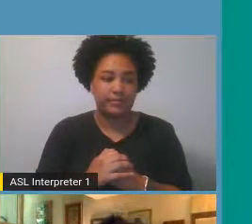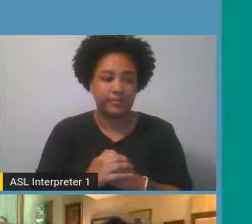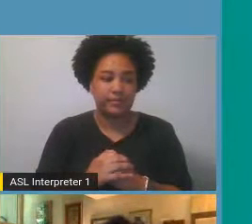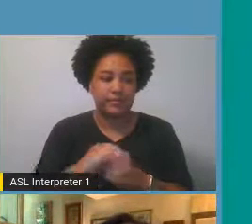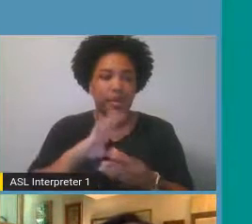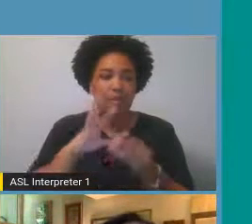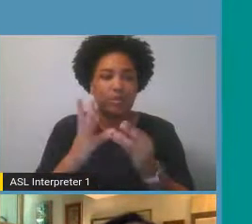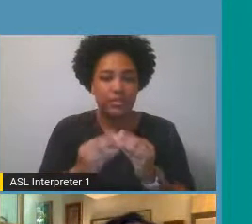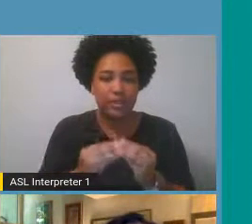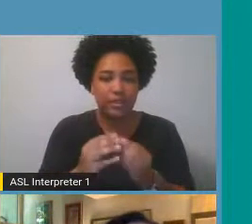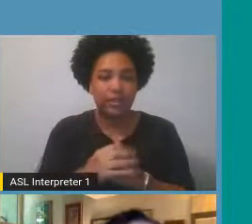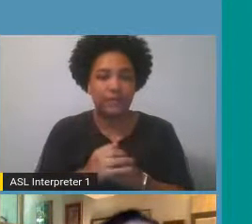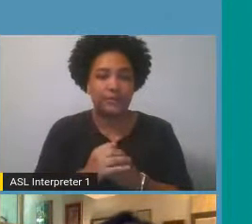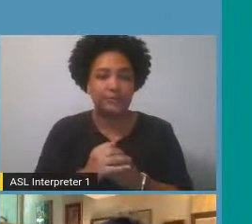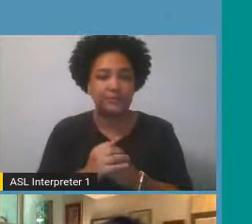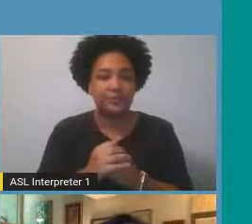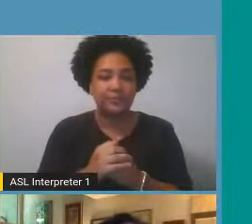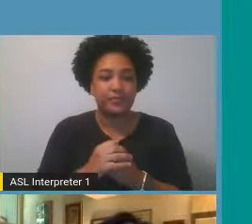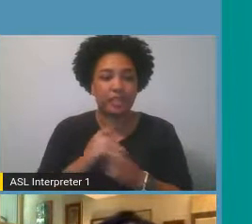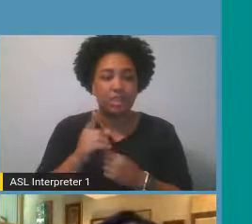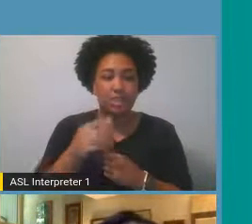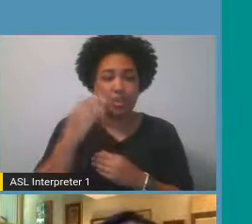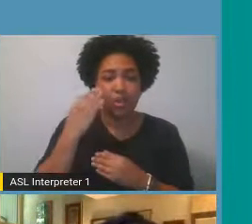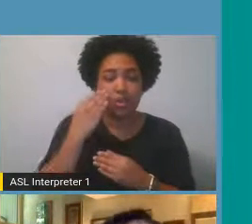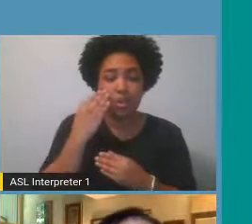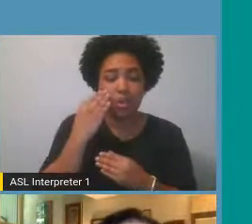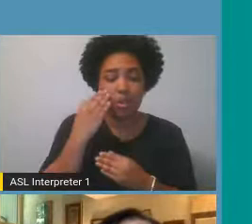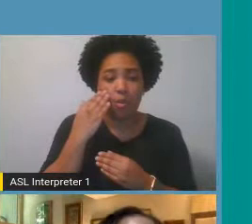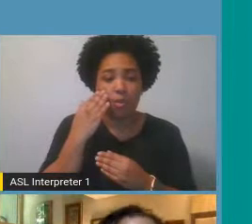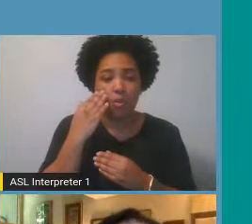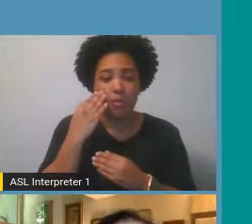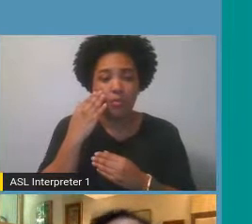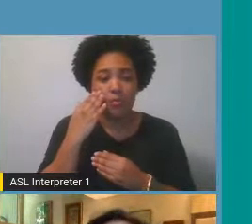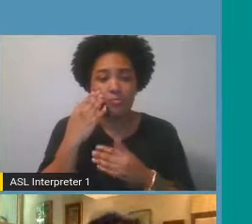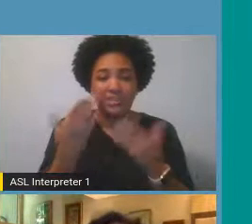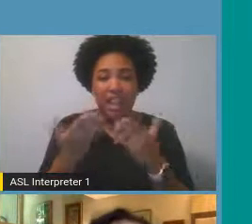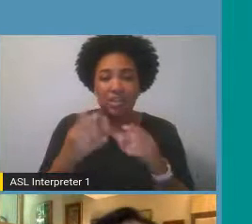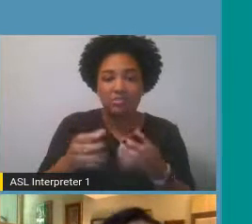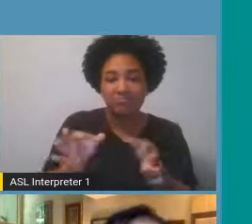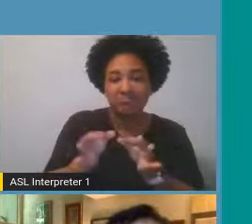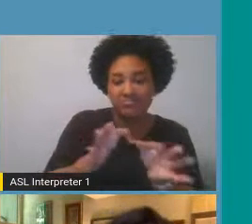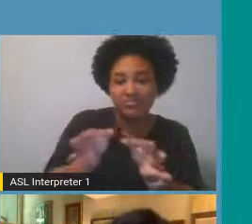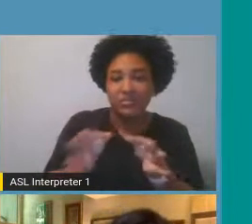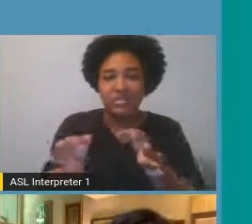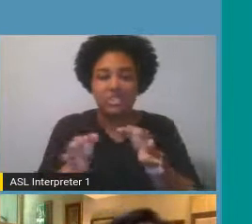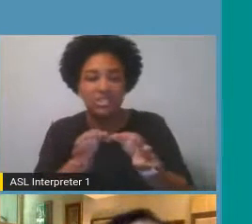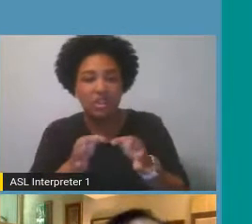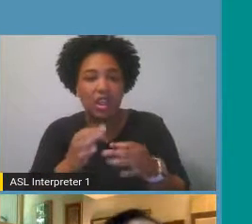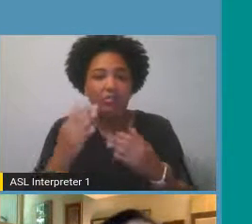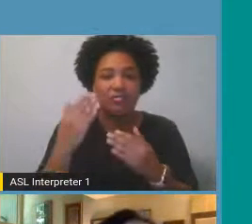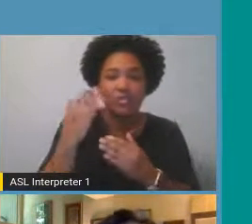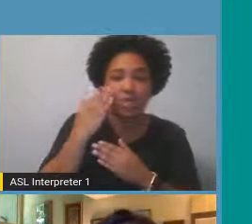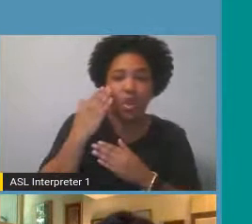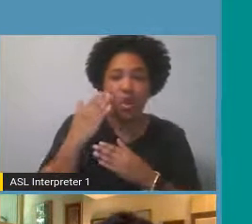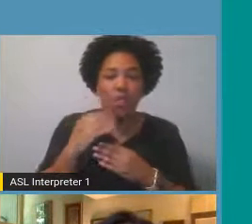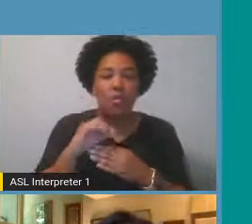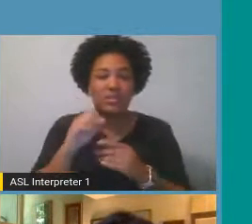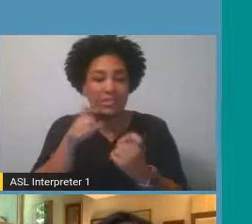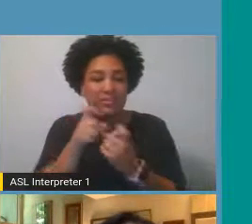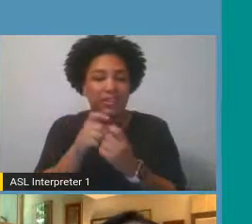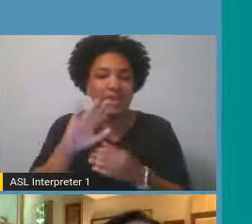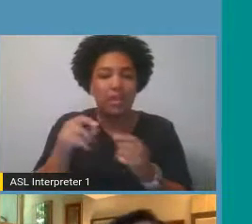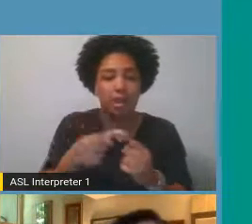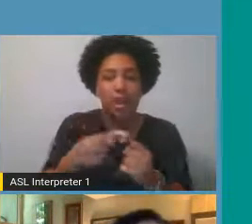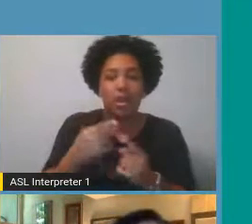ability to describe your materials? Do you know where they are? This will help you in terms of where are they physically located. Preservation